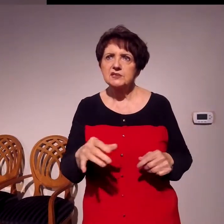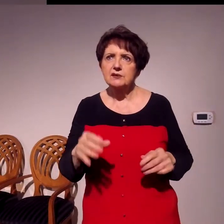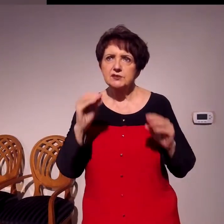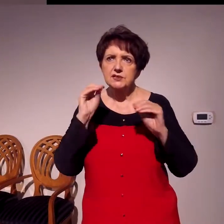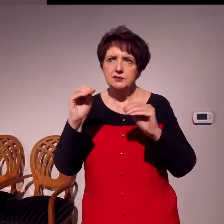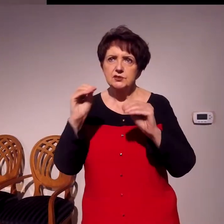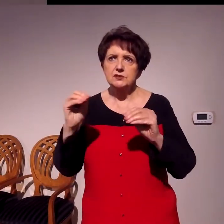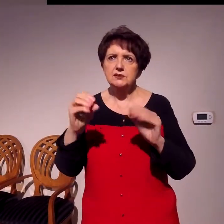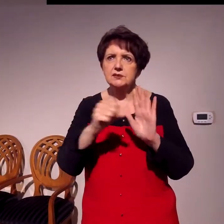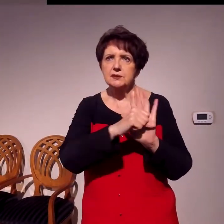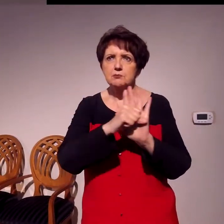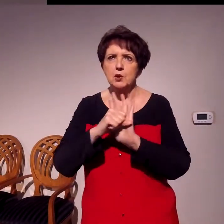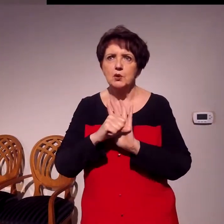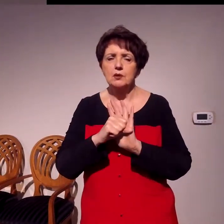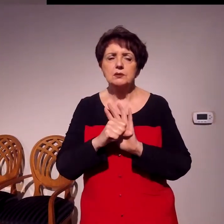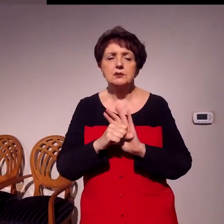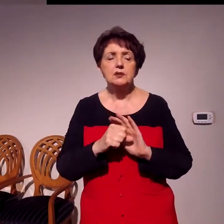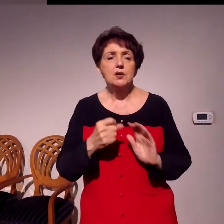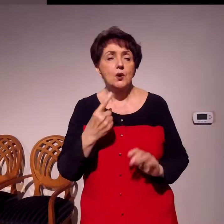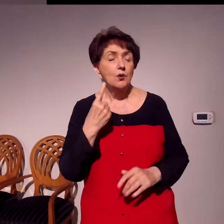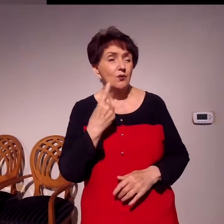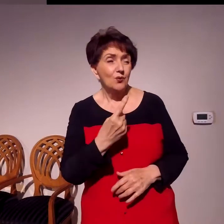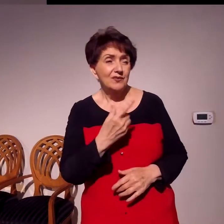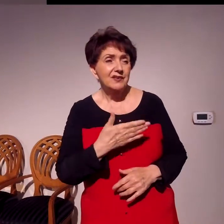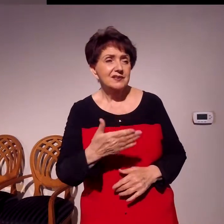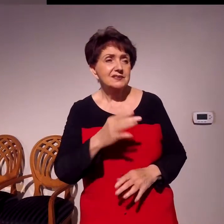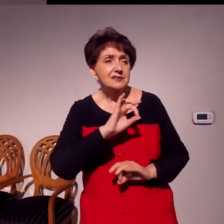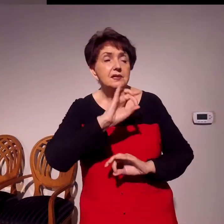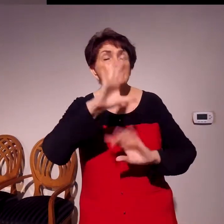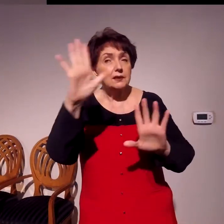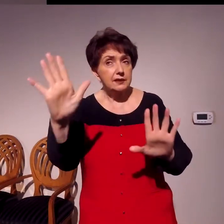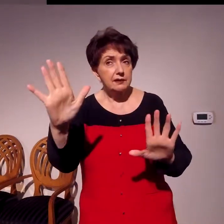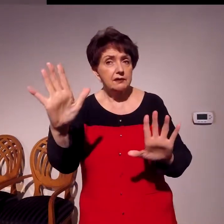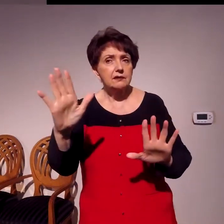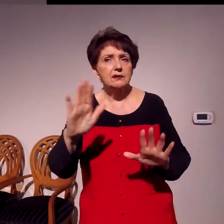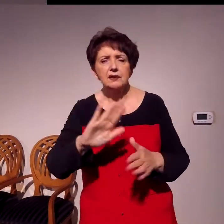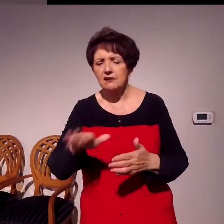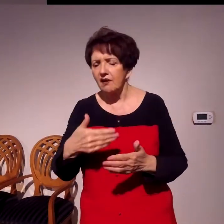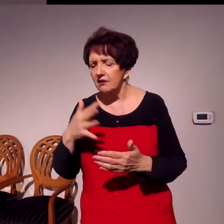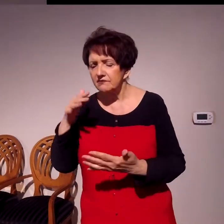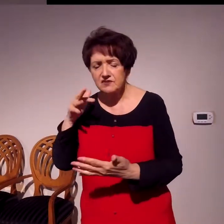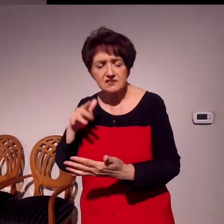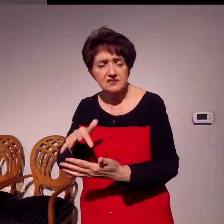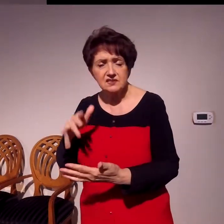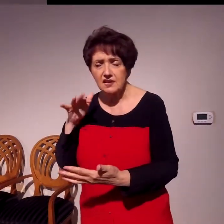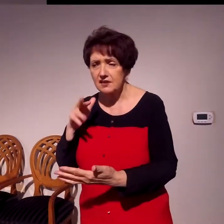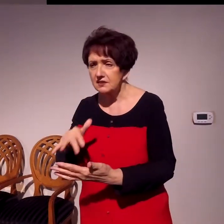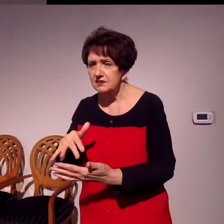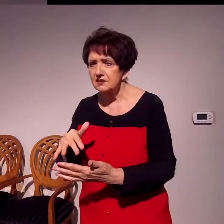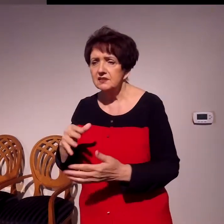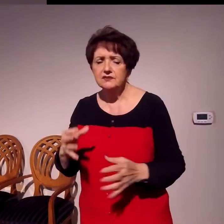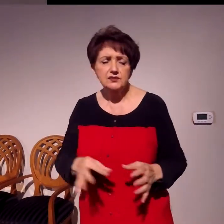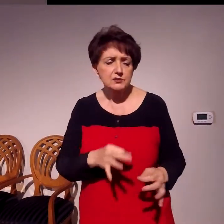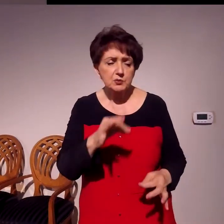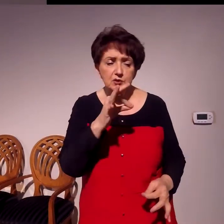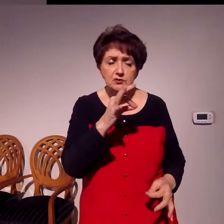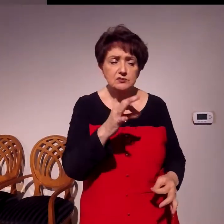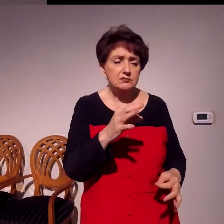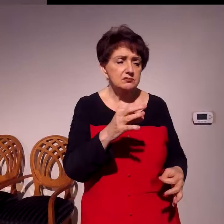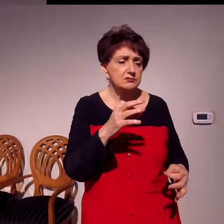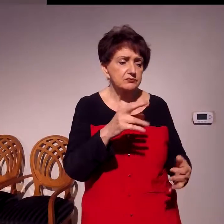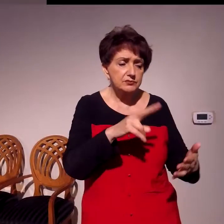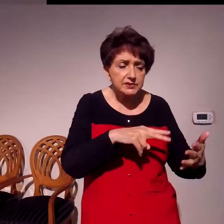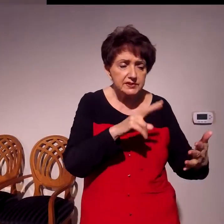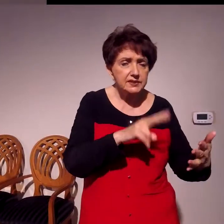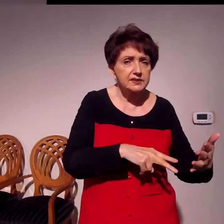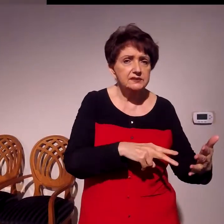things that is really clear in all of the studies and in the spiritual literature, as well as the